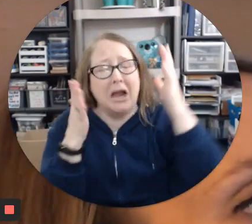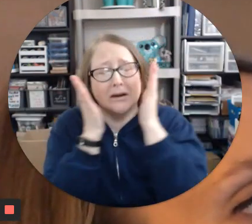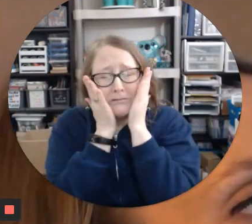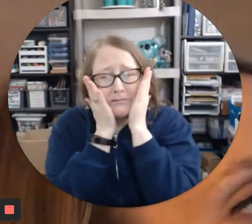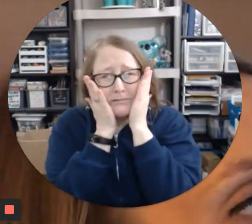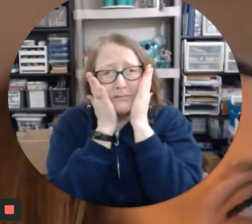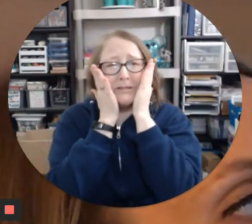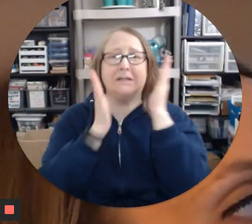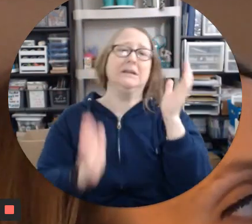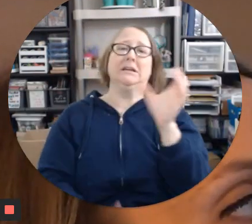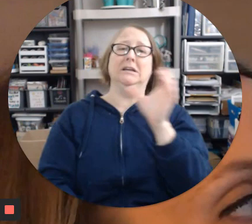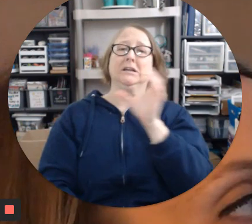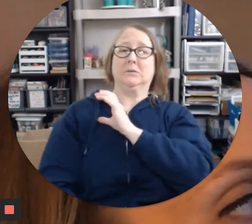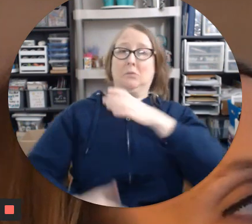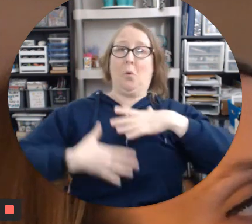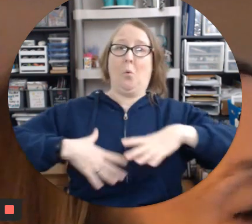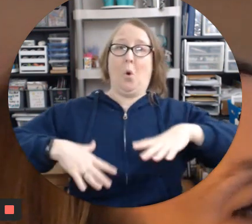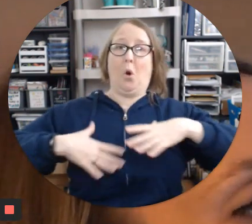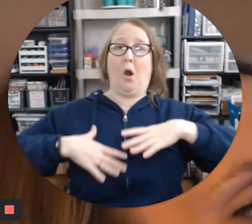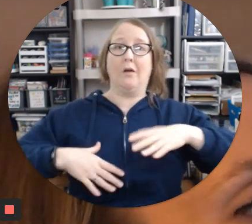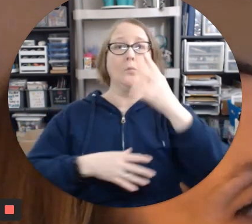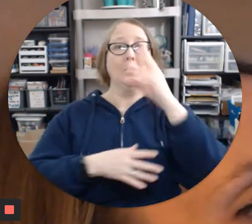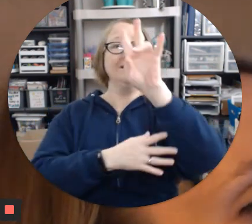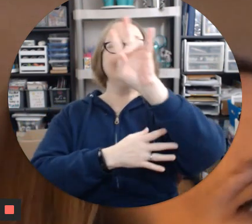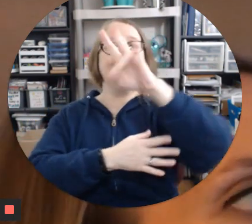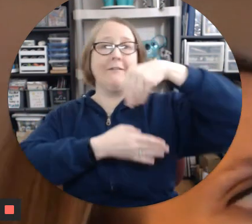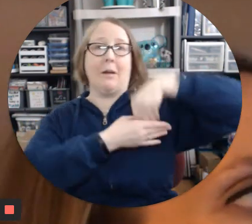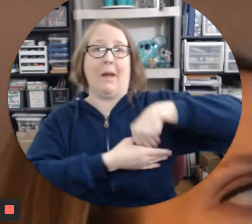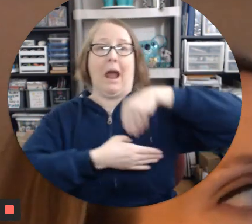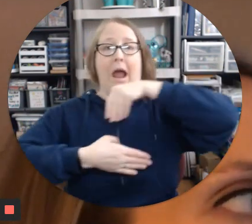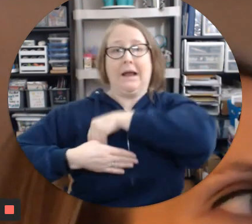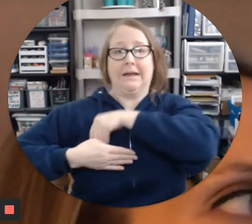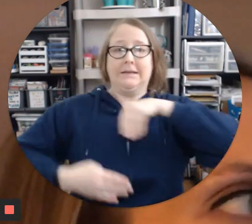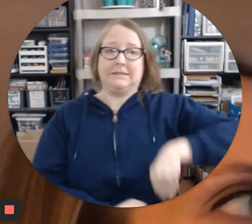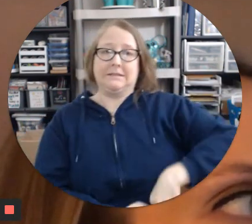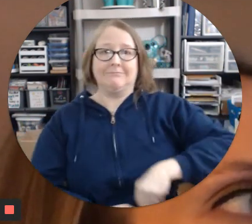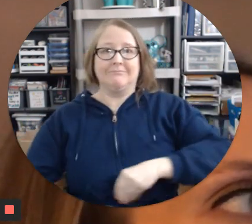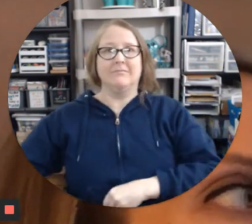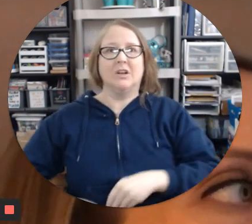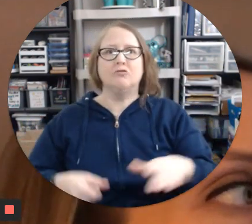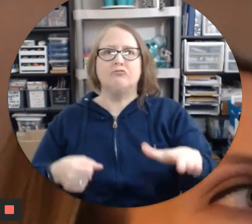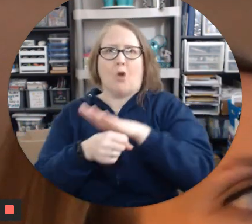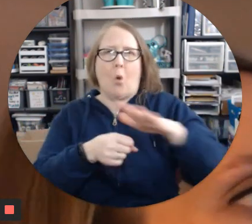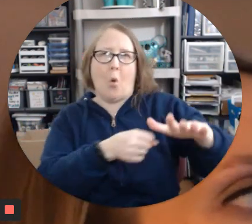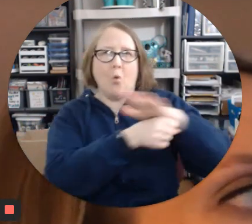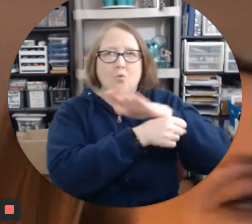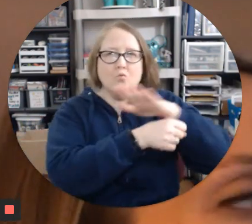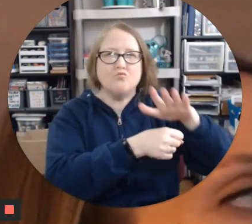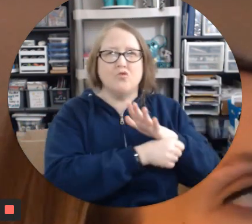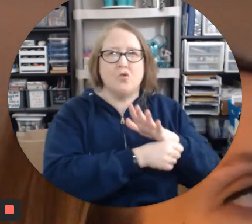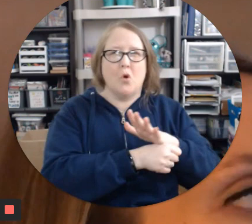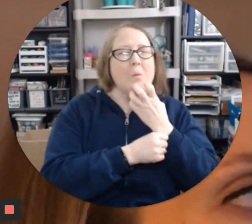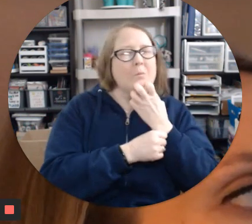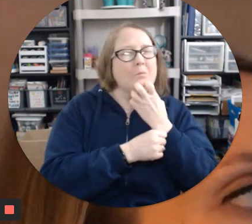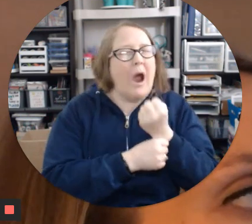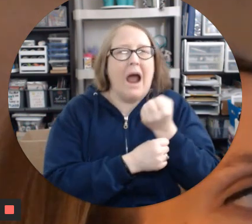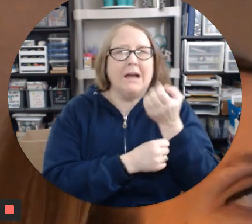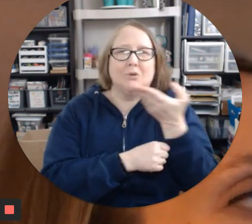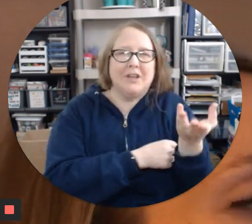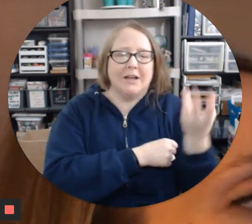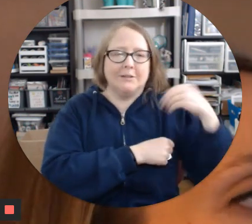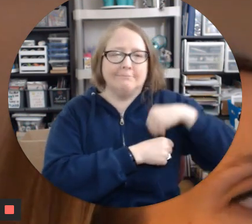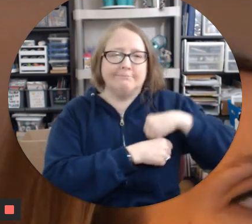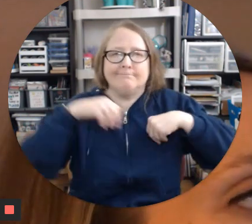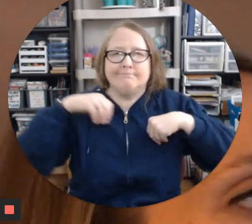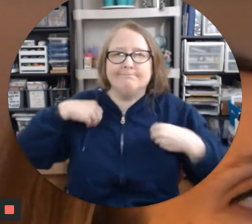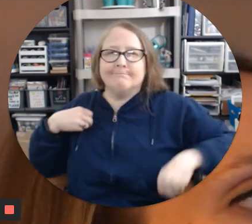Chrysanthemum wore her outfit with 7 pockets the next morning. She loaded the pockets with her most prized possessions and her good luck